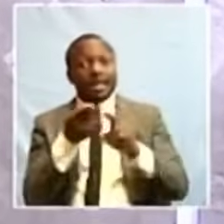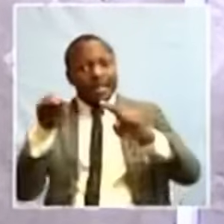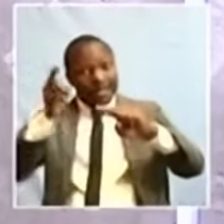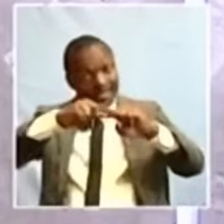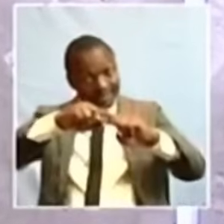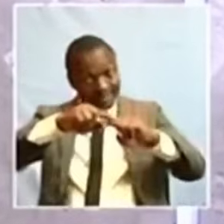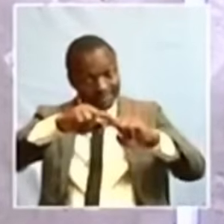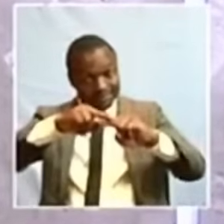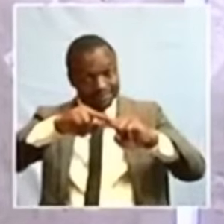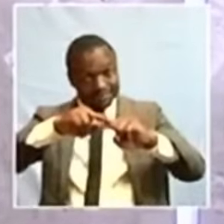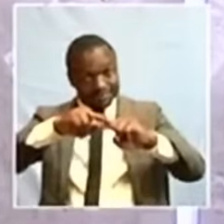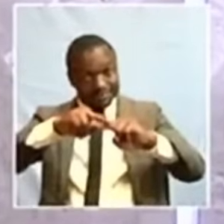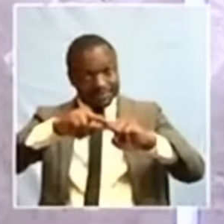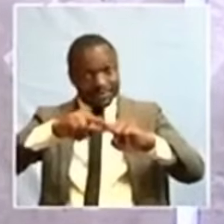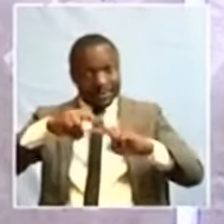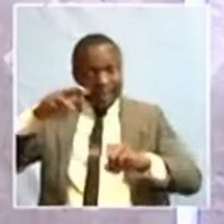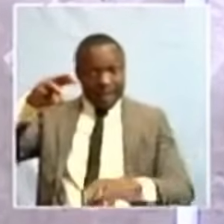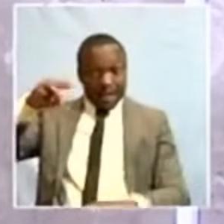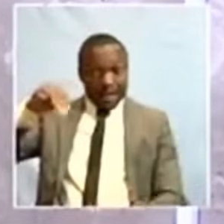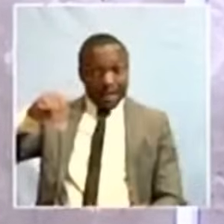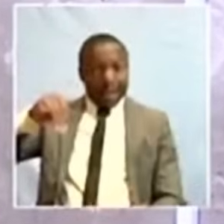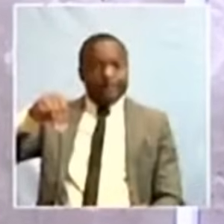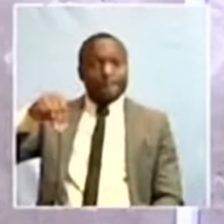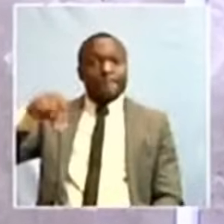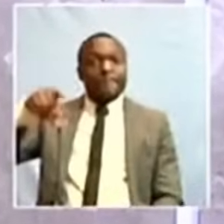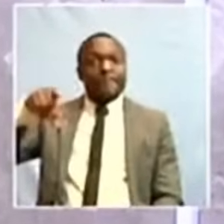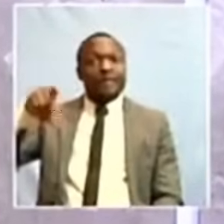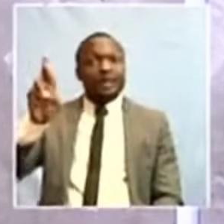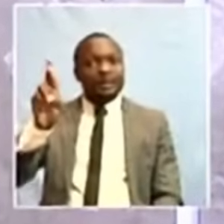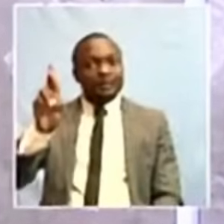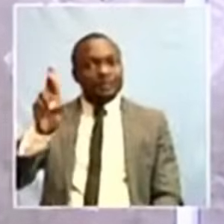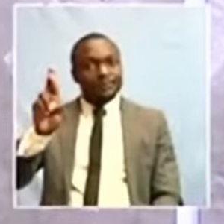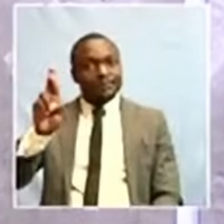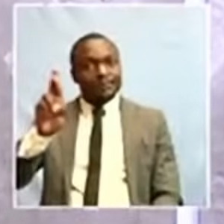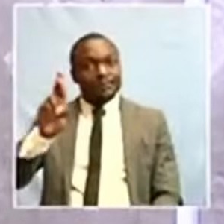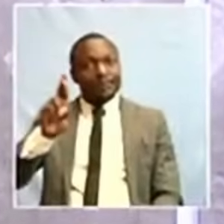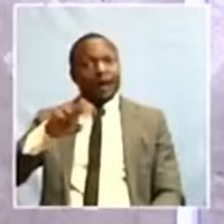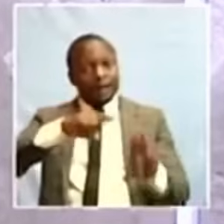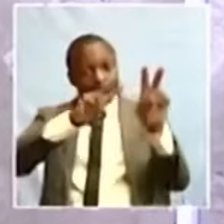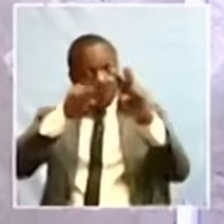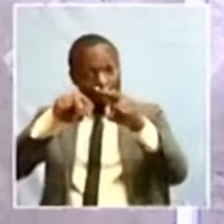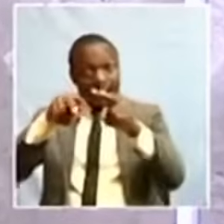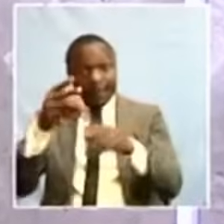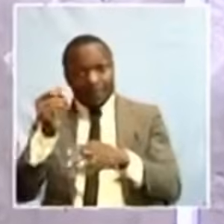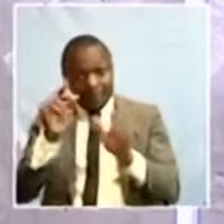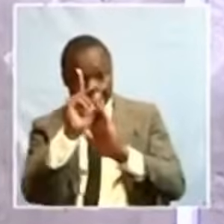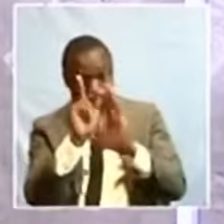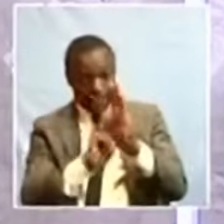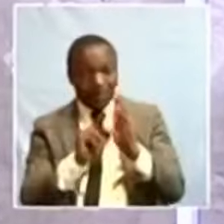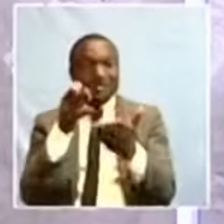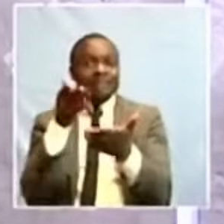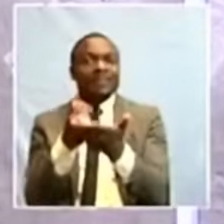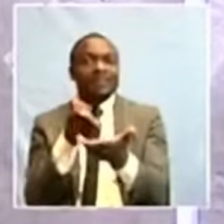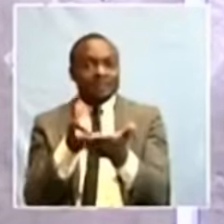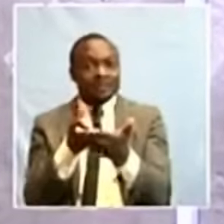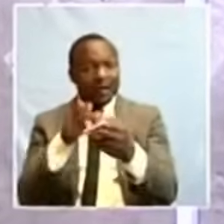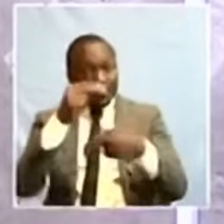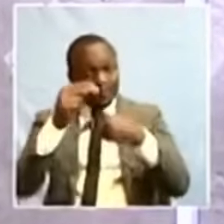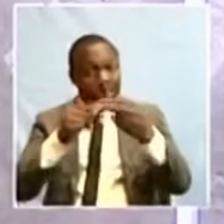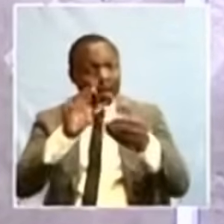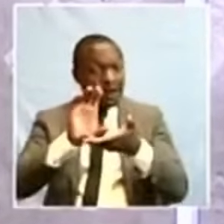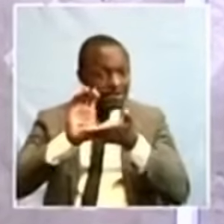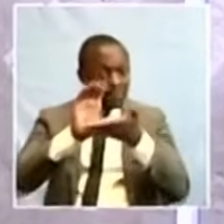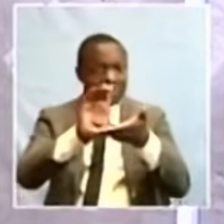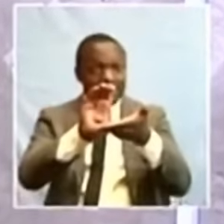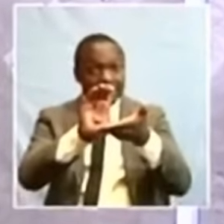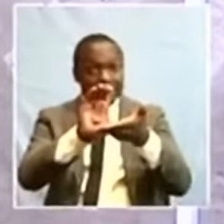increased the monetary policy. This to me means that the lending rates have